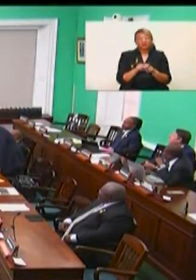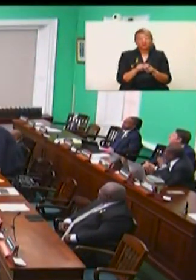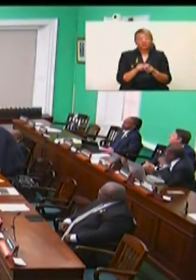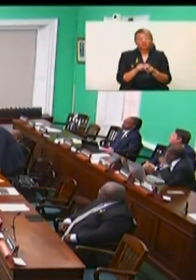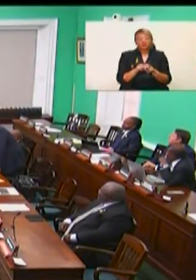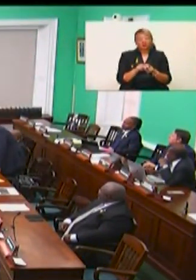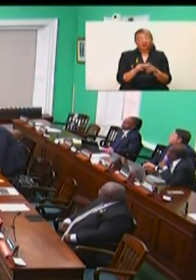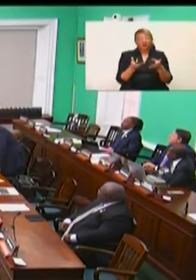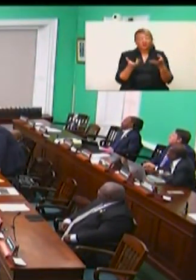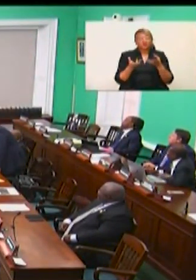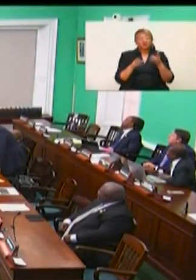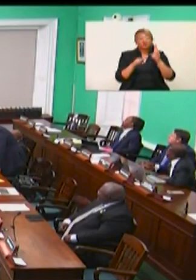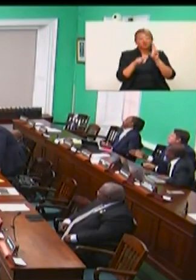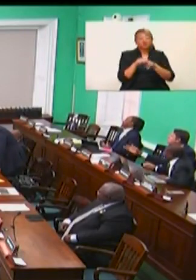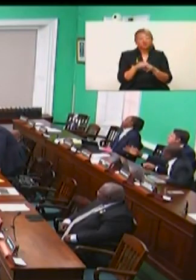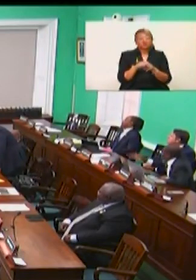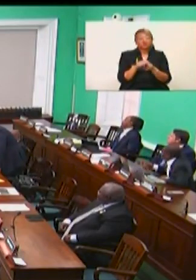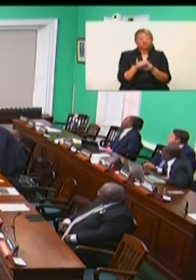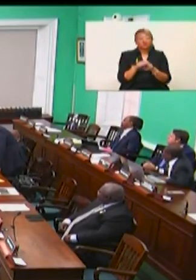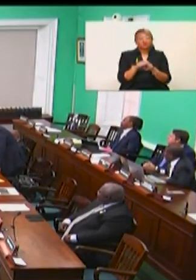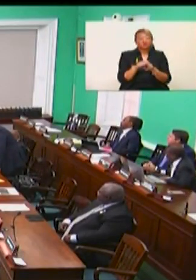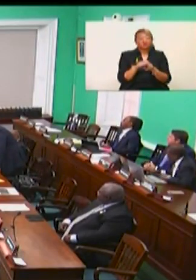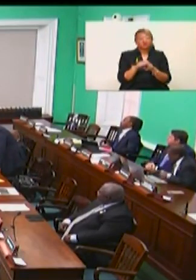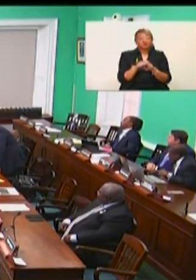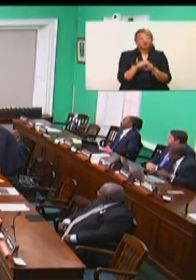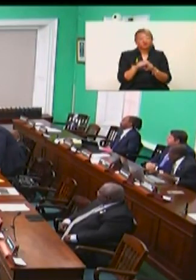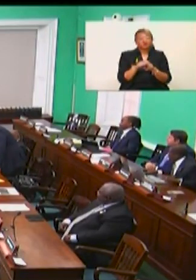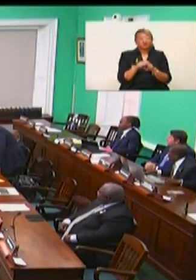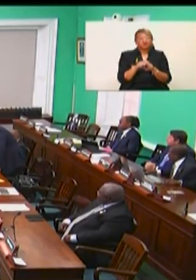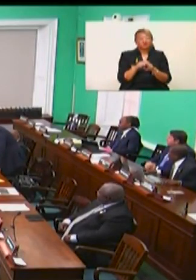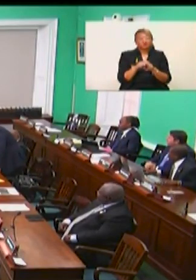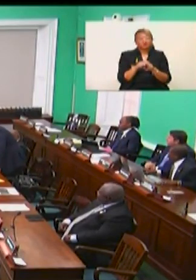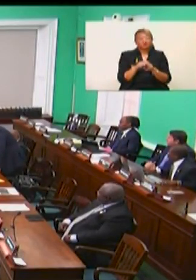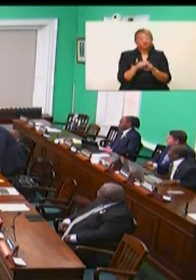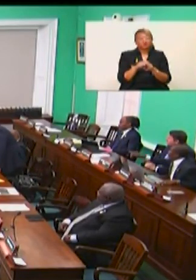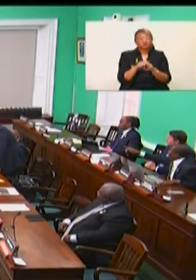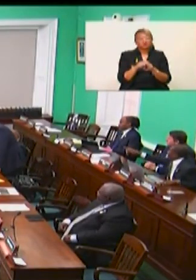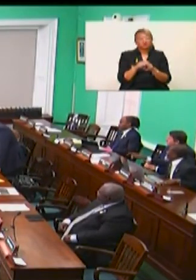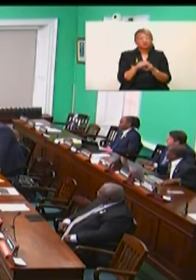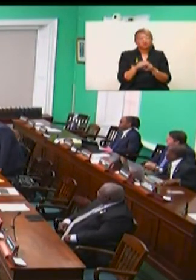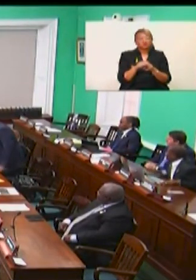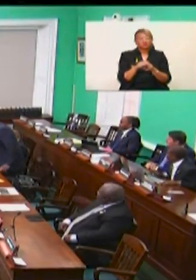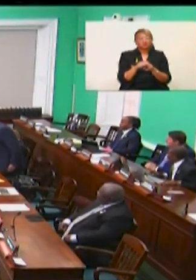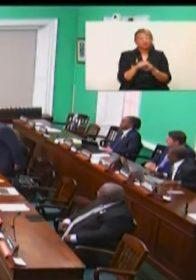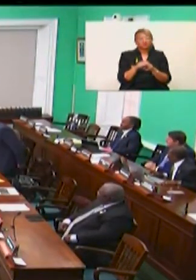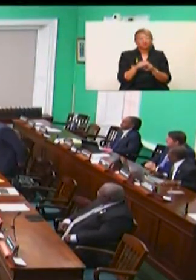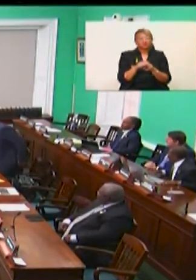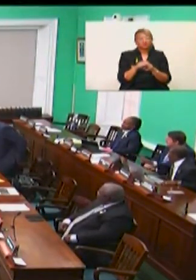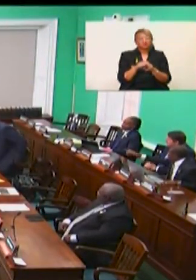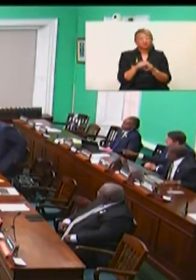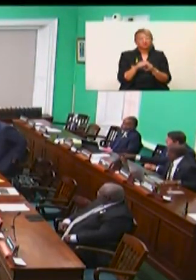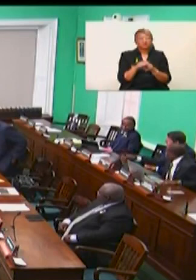I want you to sit down. Honorable member, I want you to sit down. Sit down.